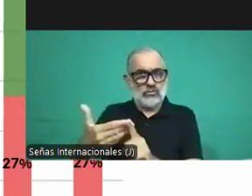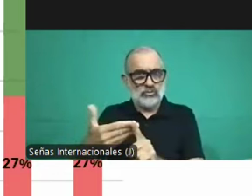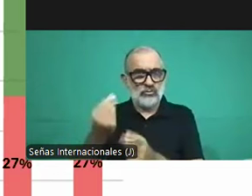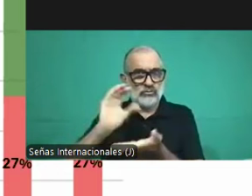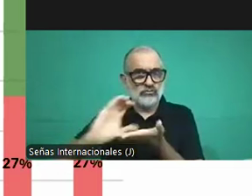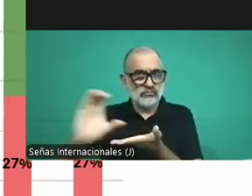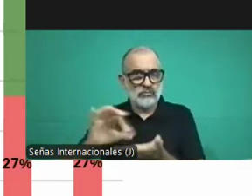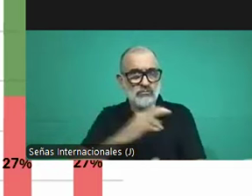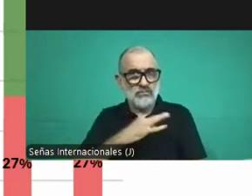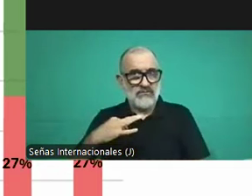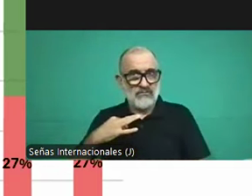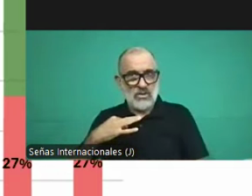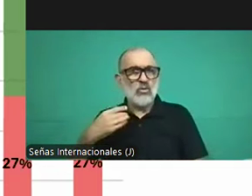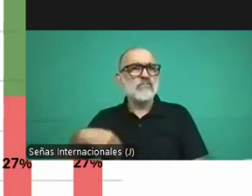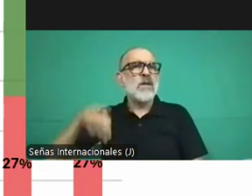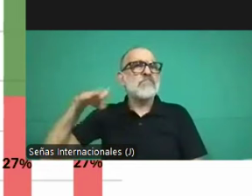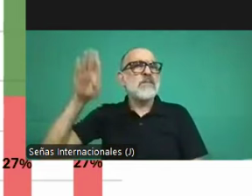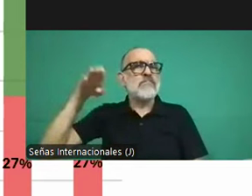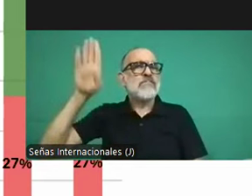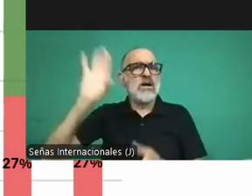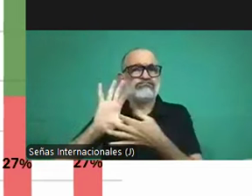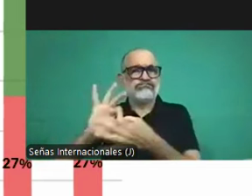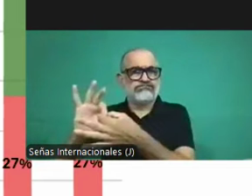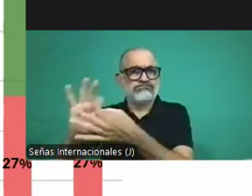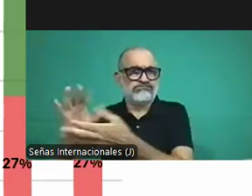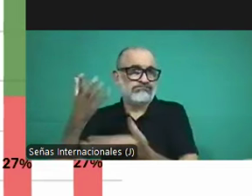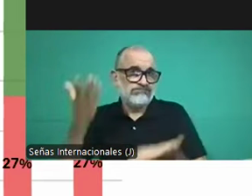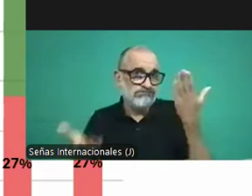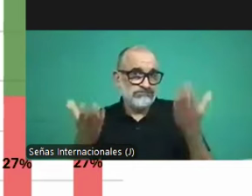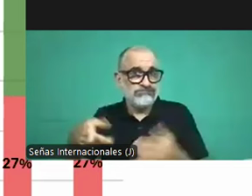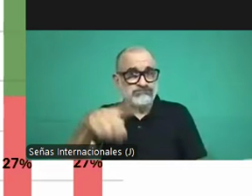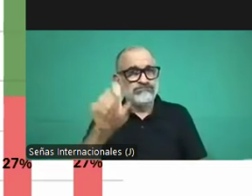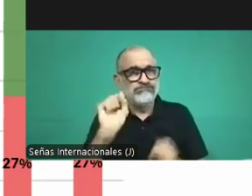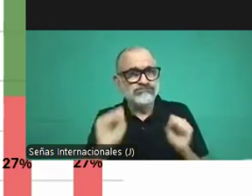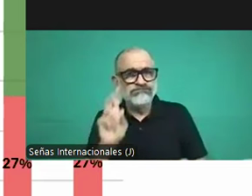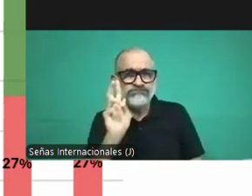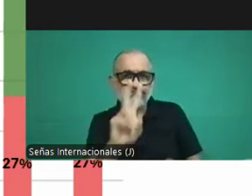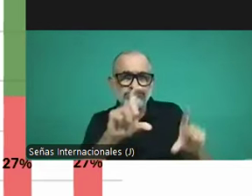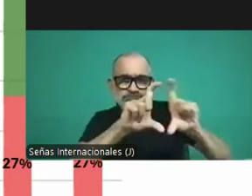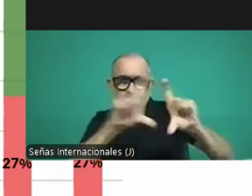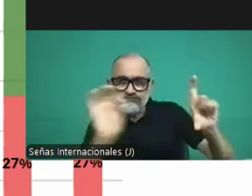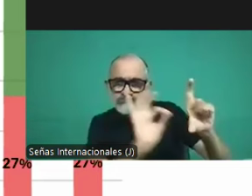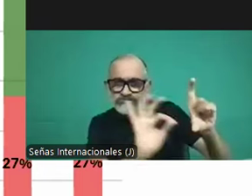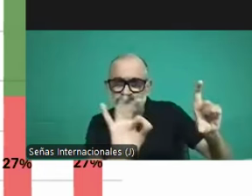financing is able to be seen between 26 and 27%. And this